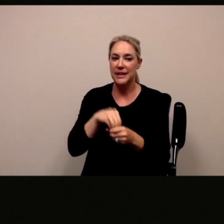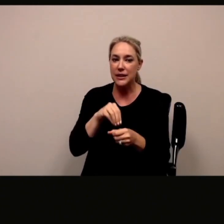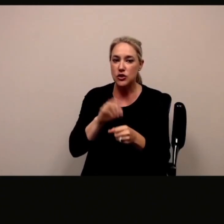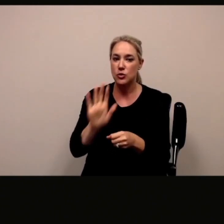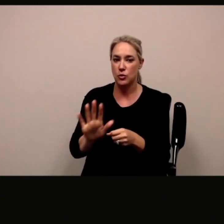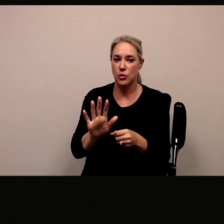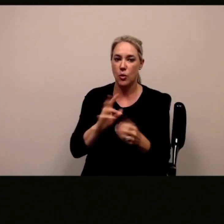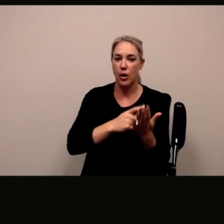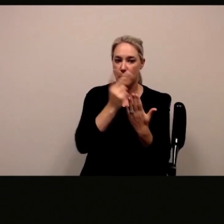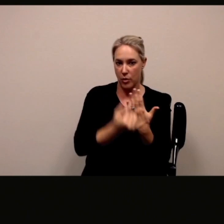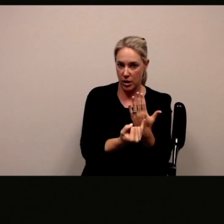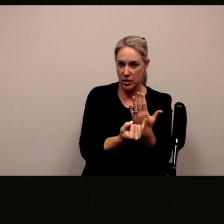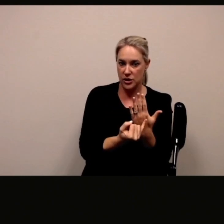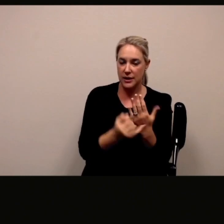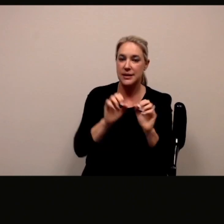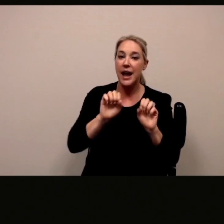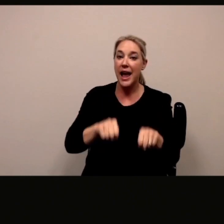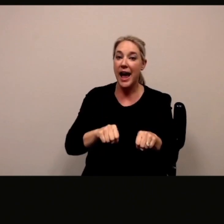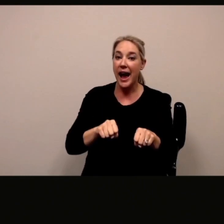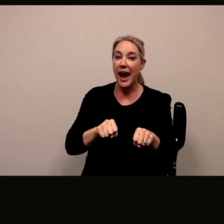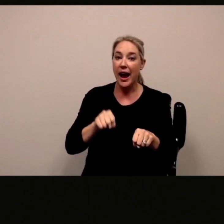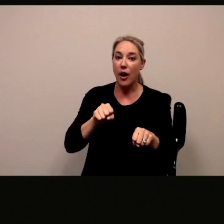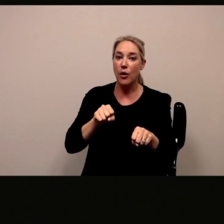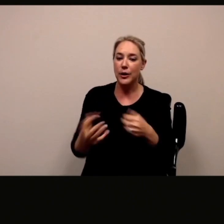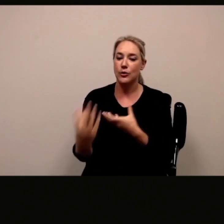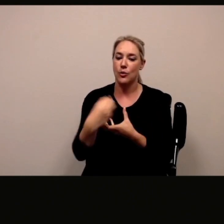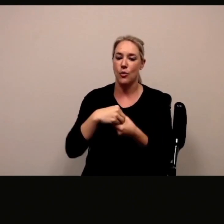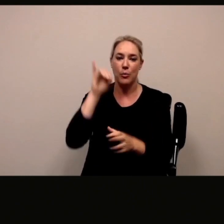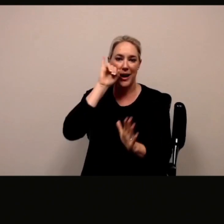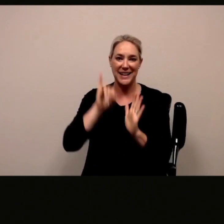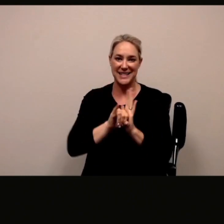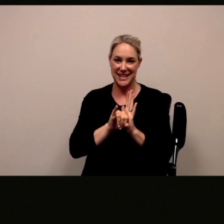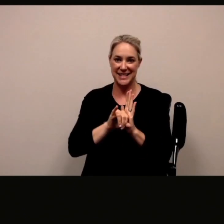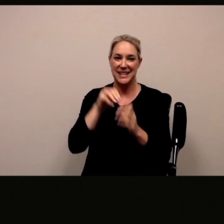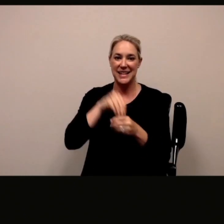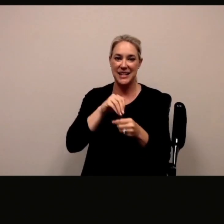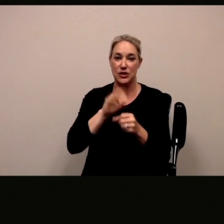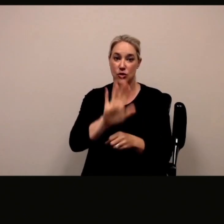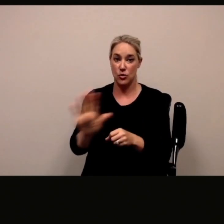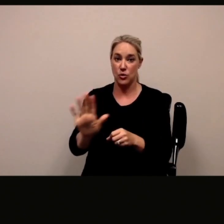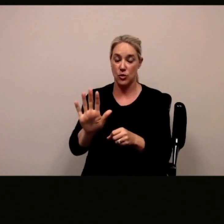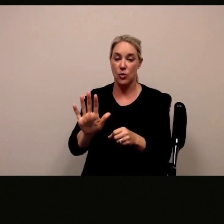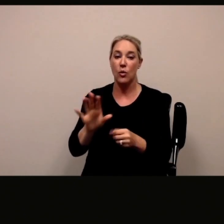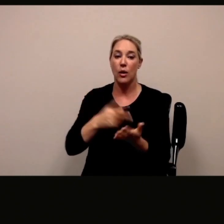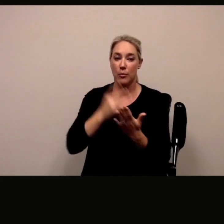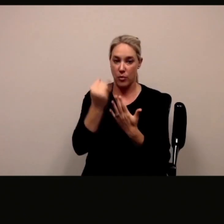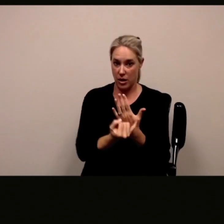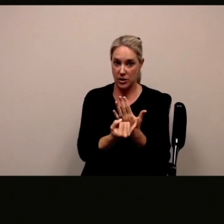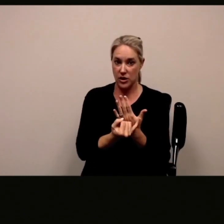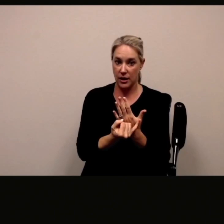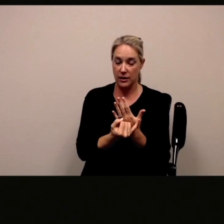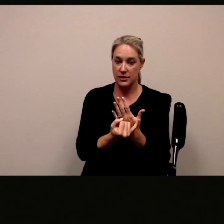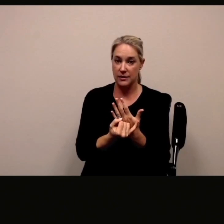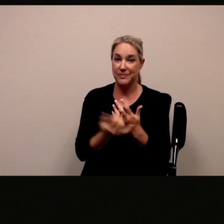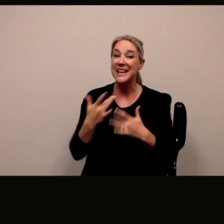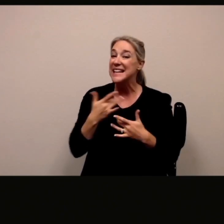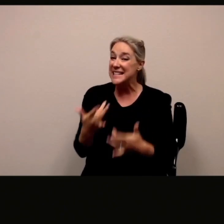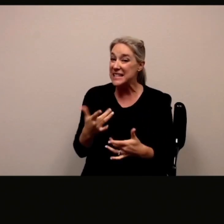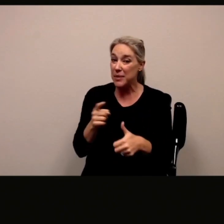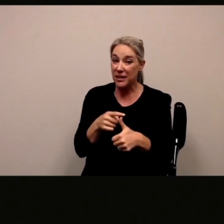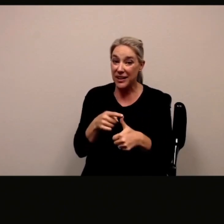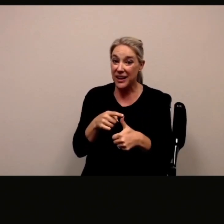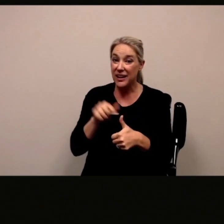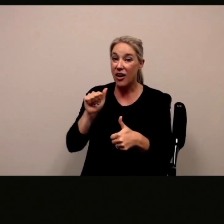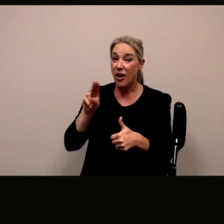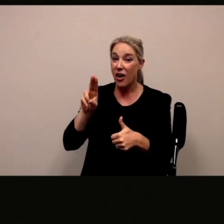you infuse identity into your student projects? Usually audio or visuals, taking photos of